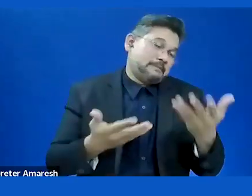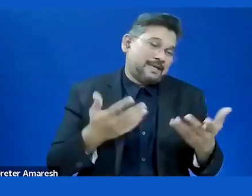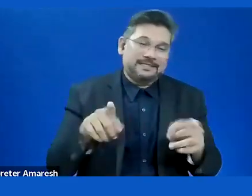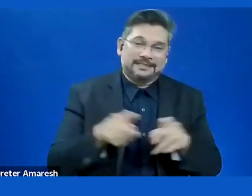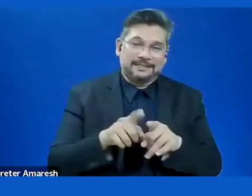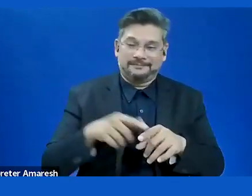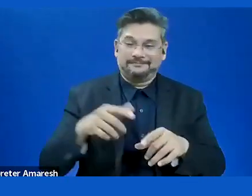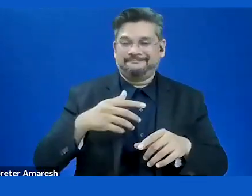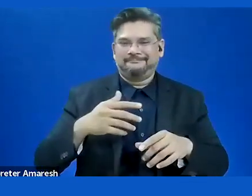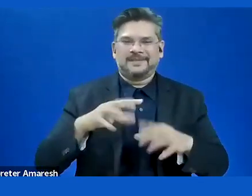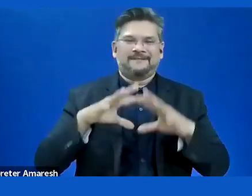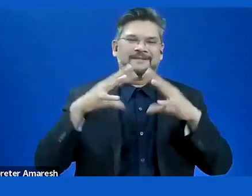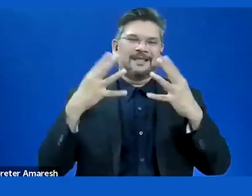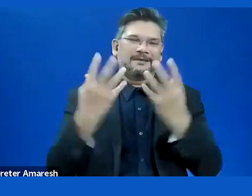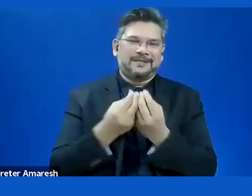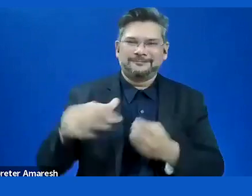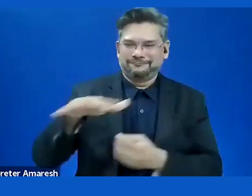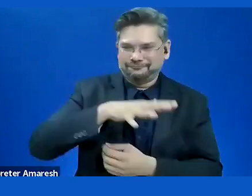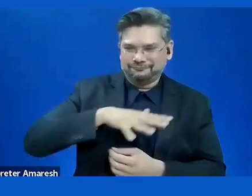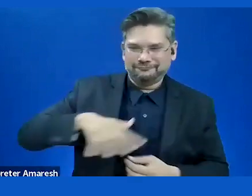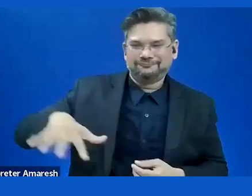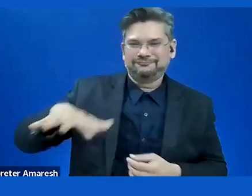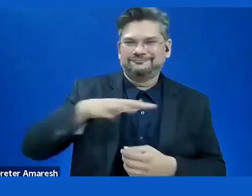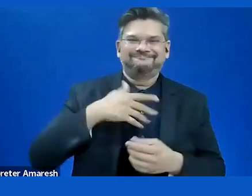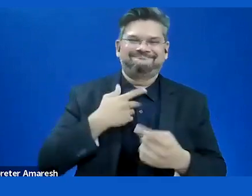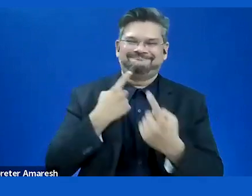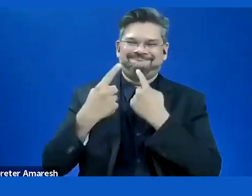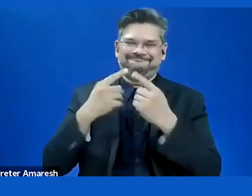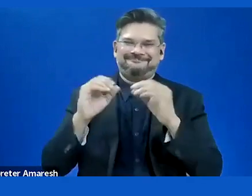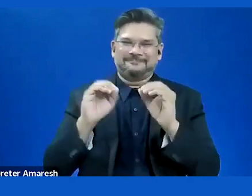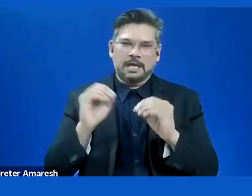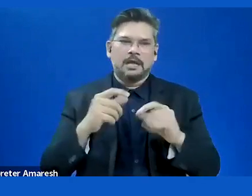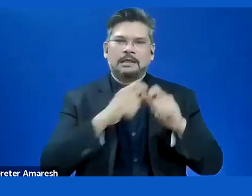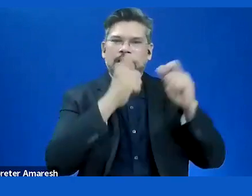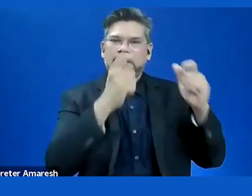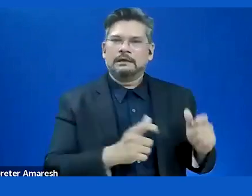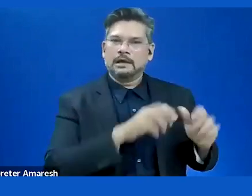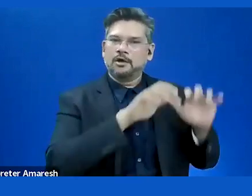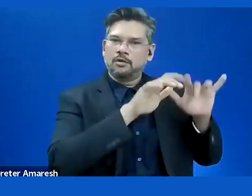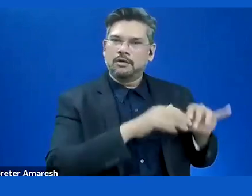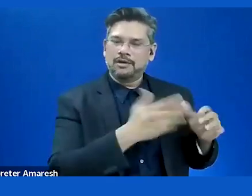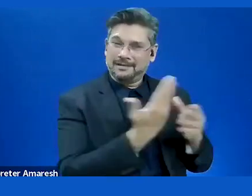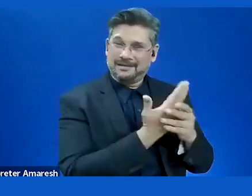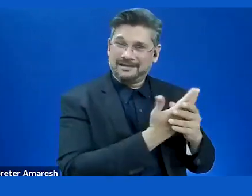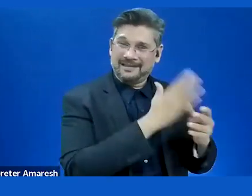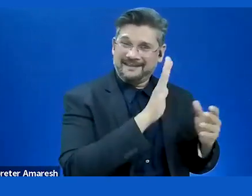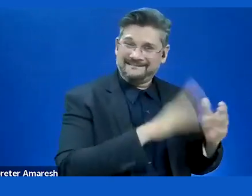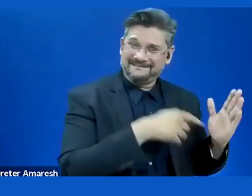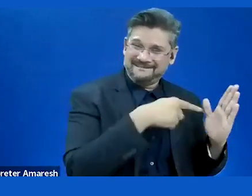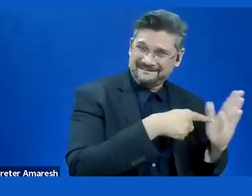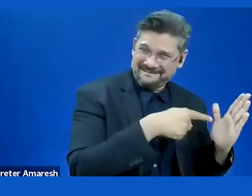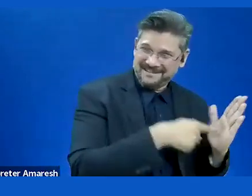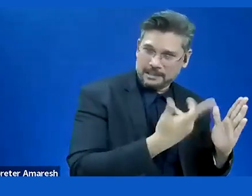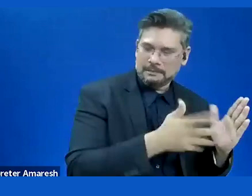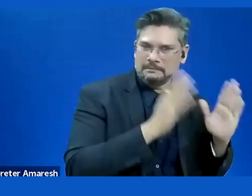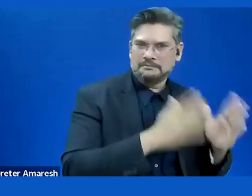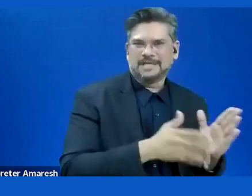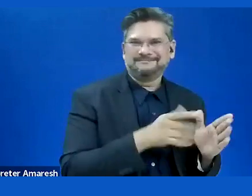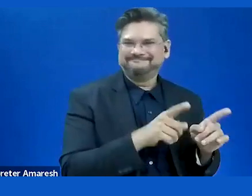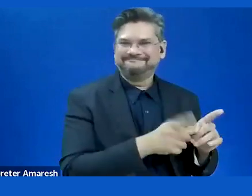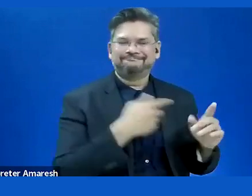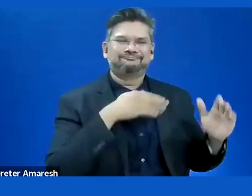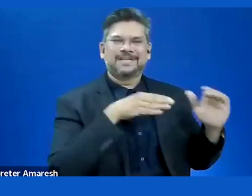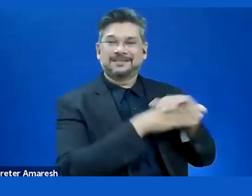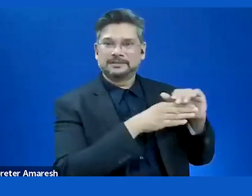the digital accessibility world, if you like. And unfortunately, I think the impact of that is that a lot of organizations don't really know